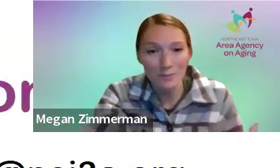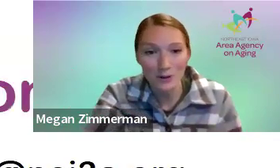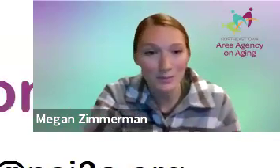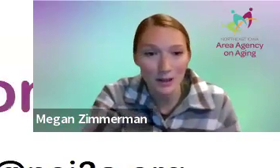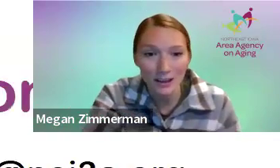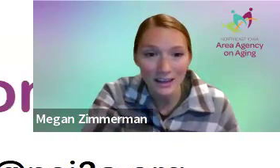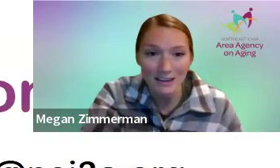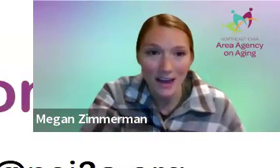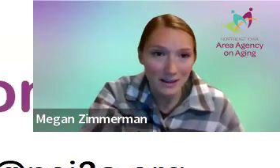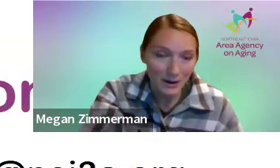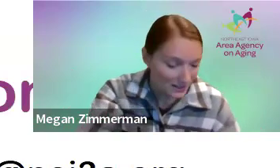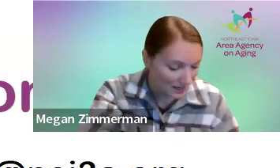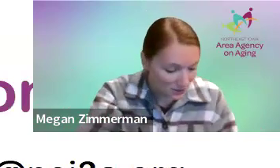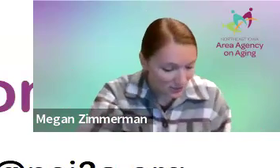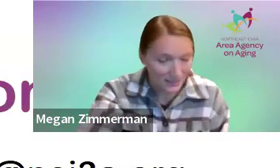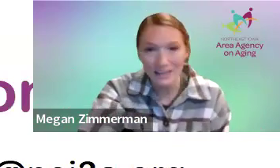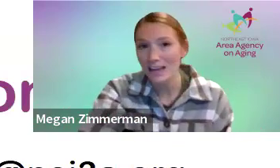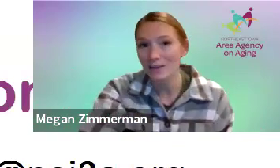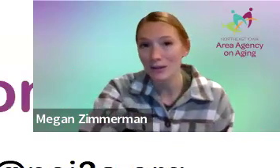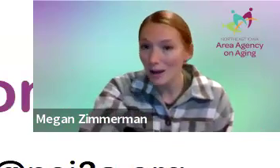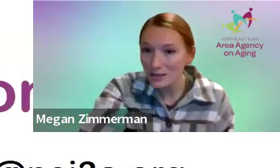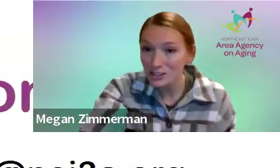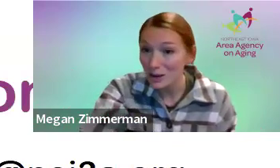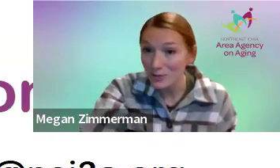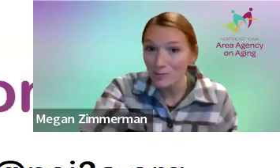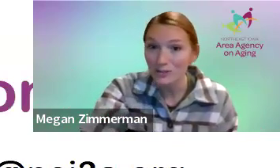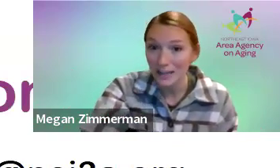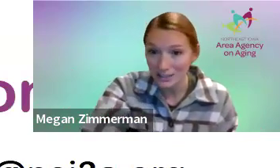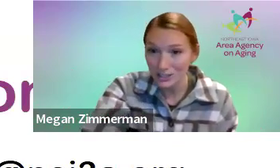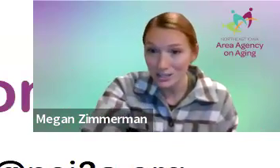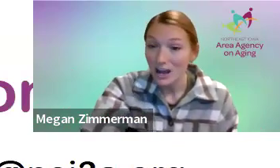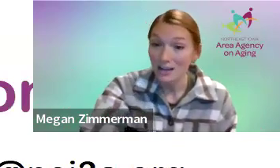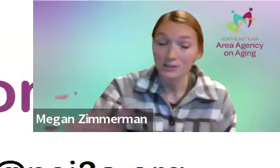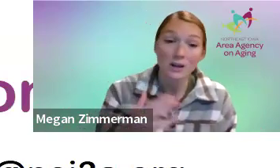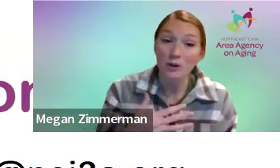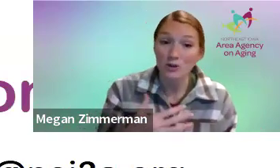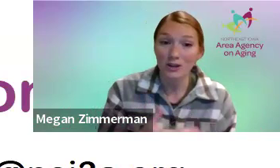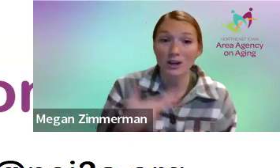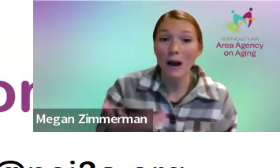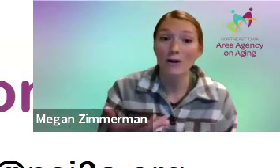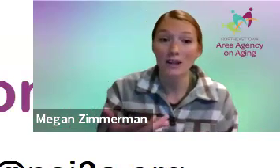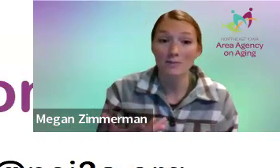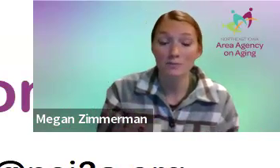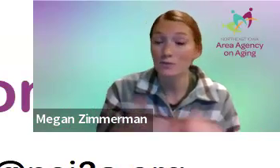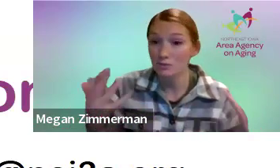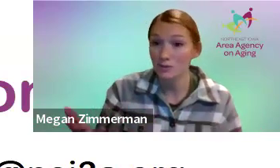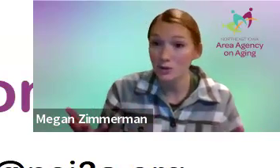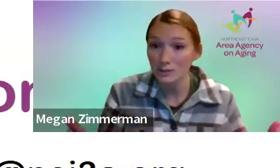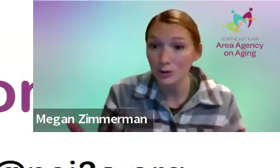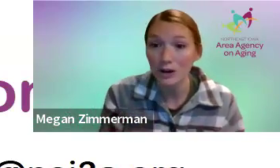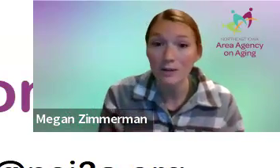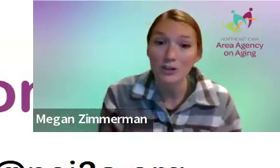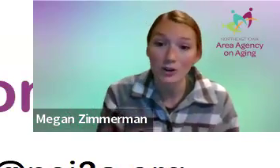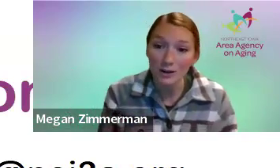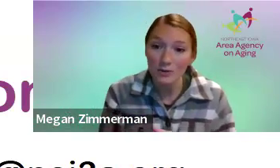I always want to put the plug in if anybody's interested in becoming a champion presenter, so someone who can go out and